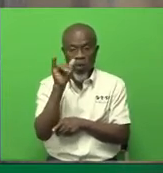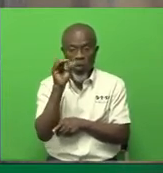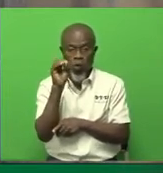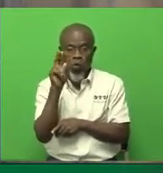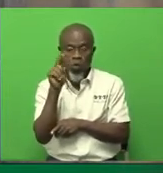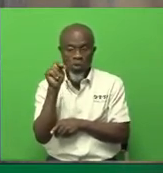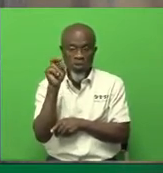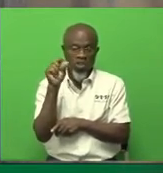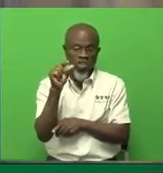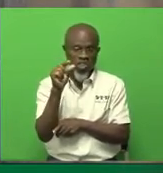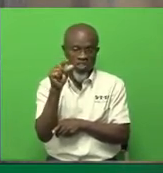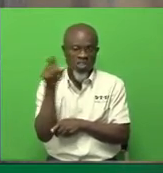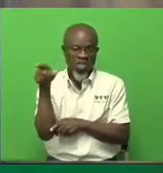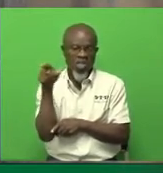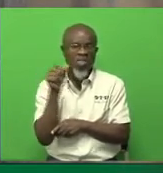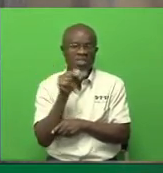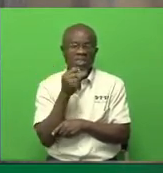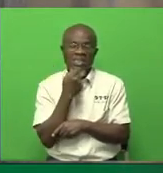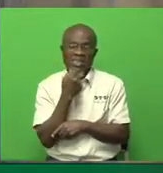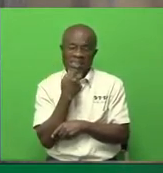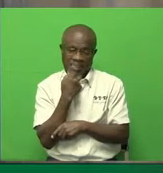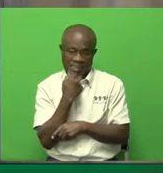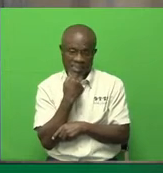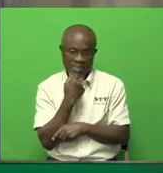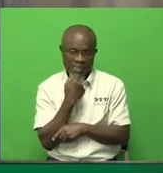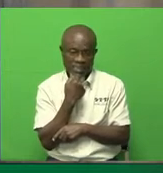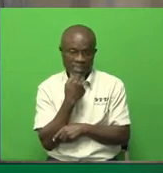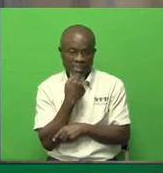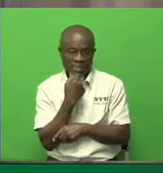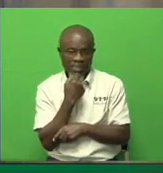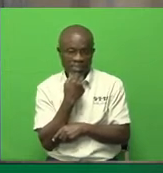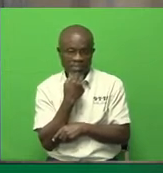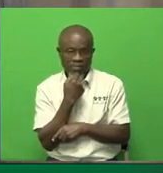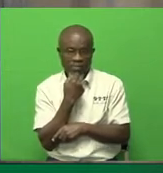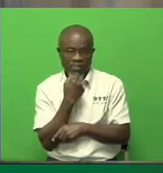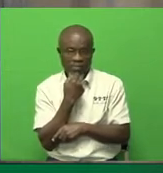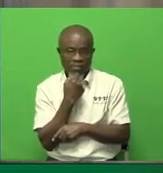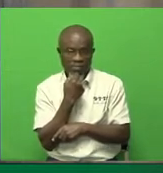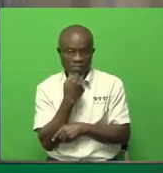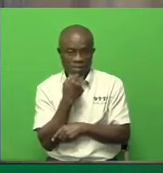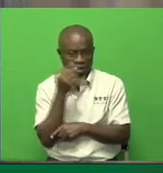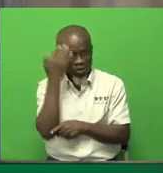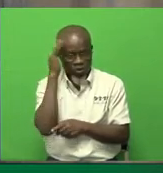relationship Ernest and Young has noted and I